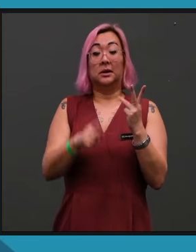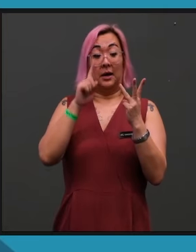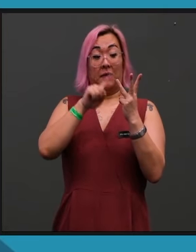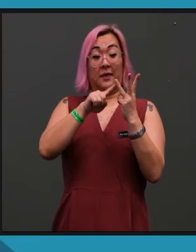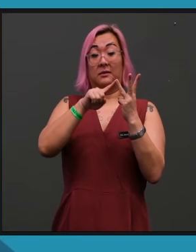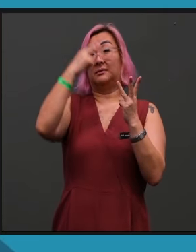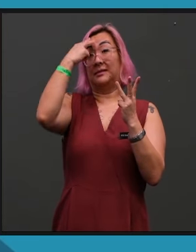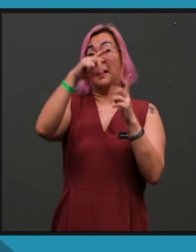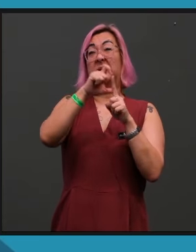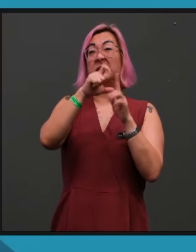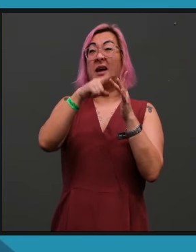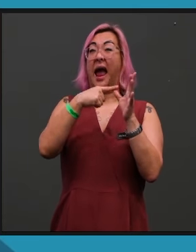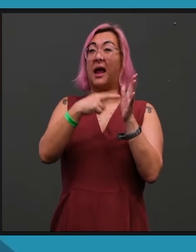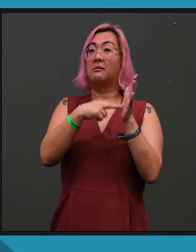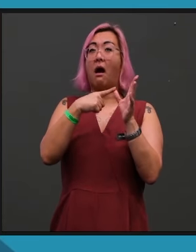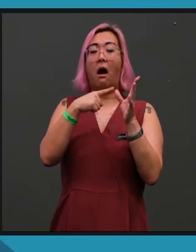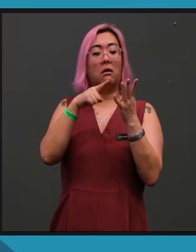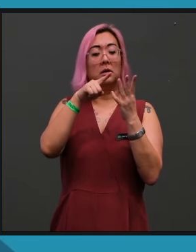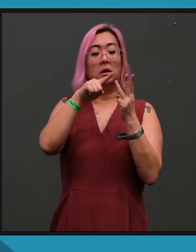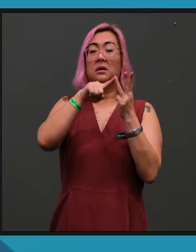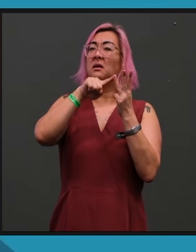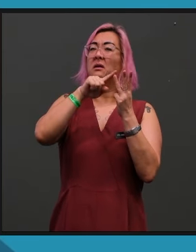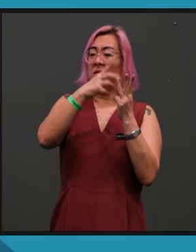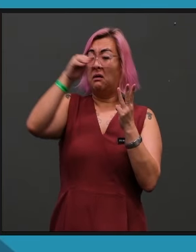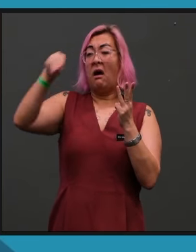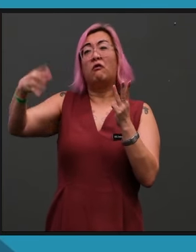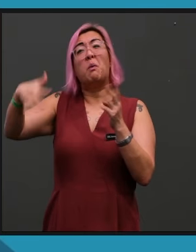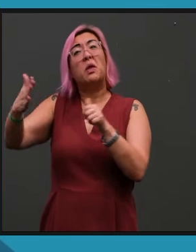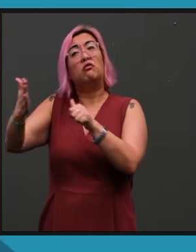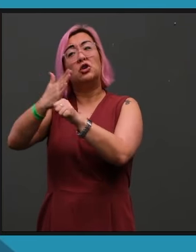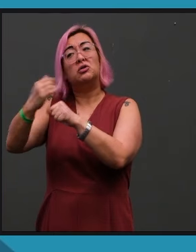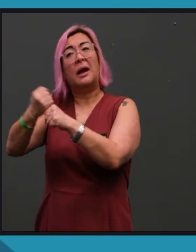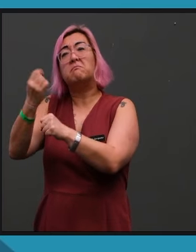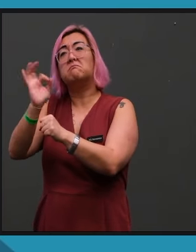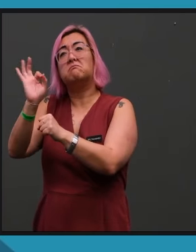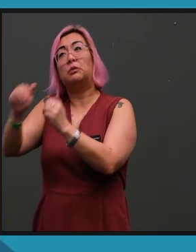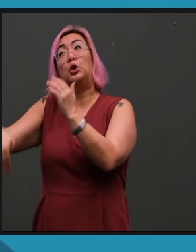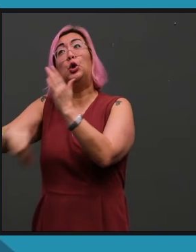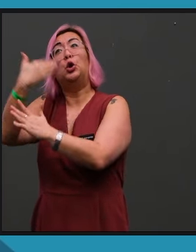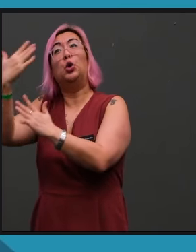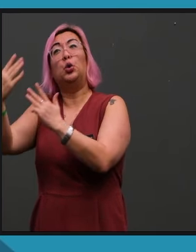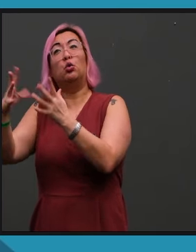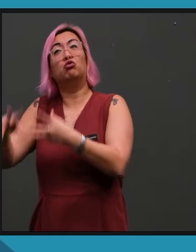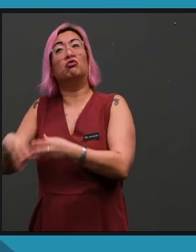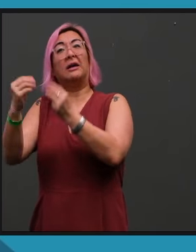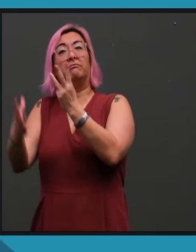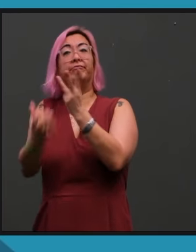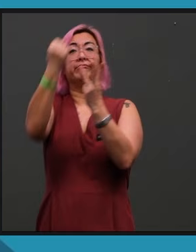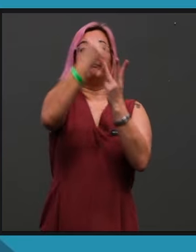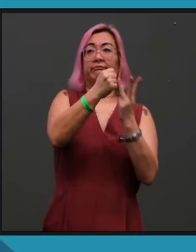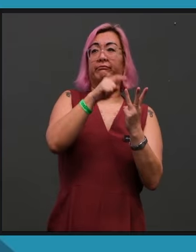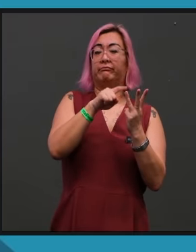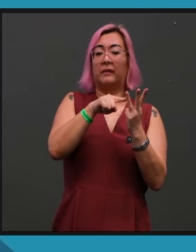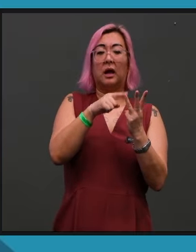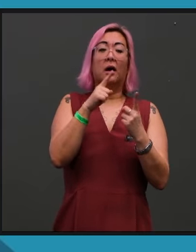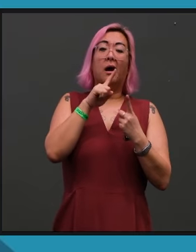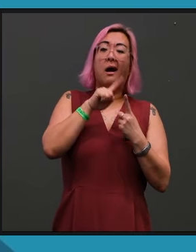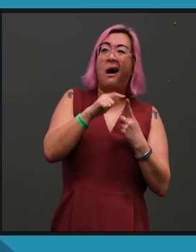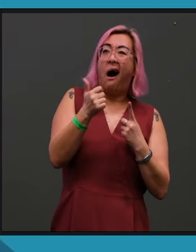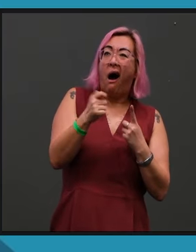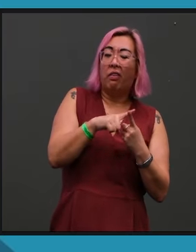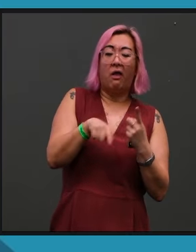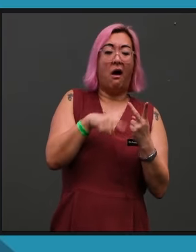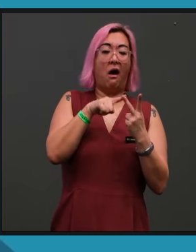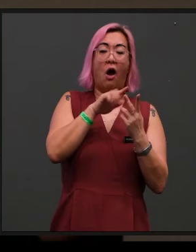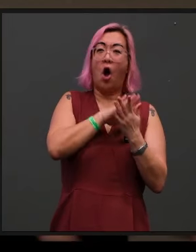didn't really feature in the game jam. She was sort of a new character. And so I knew a lot about Arthur and Herman, and like a lot of what happens